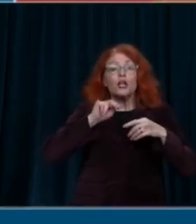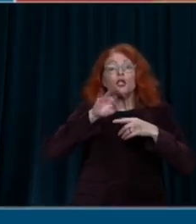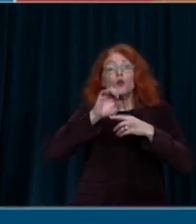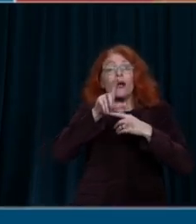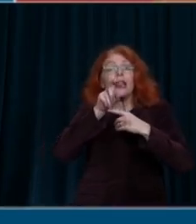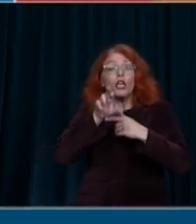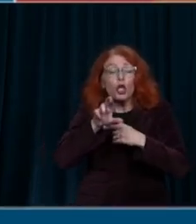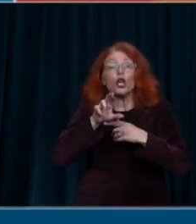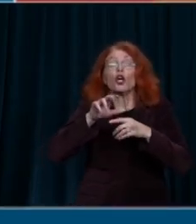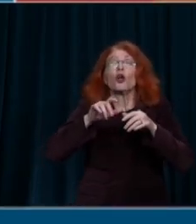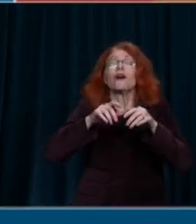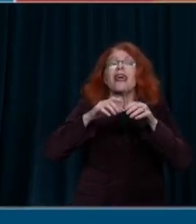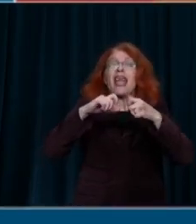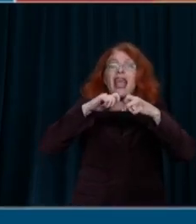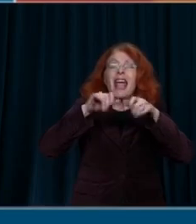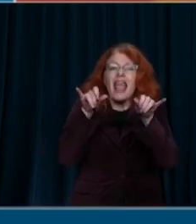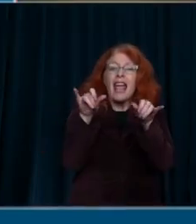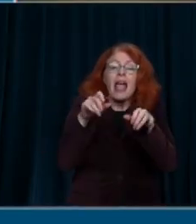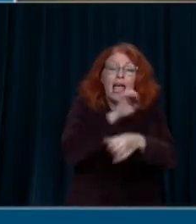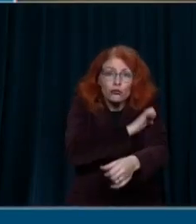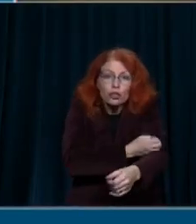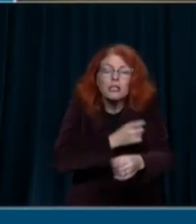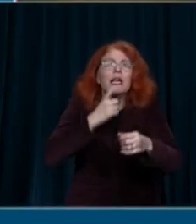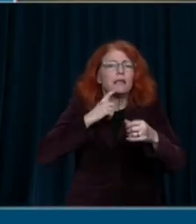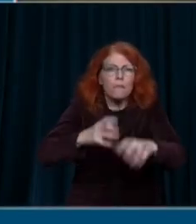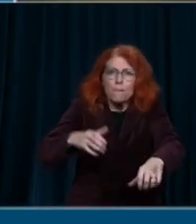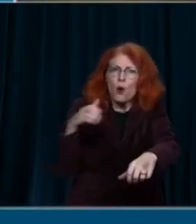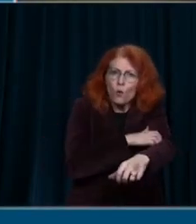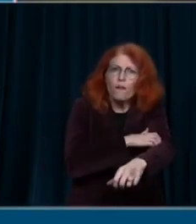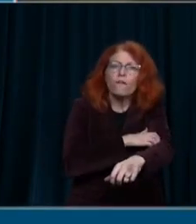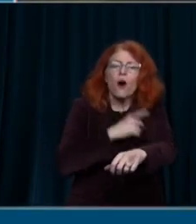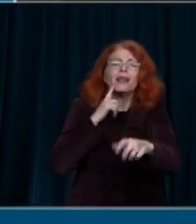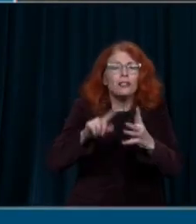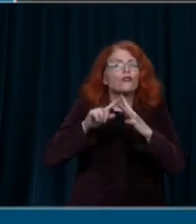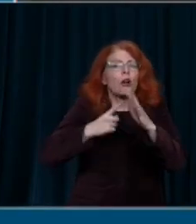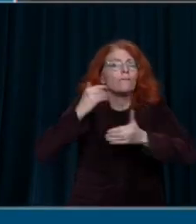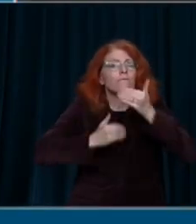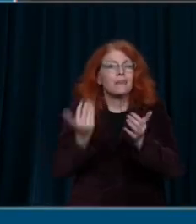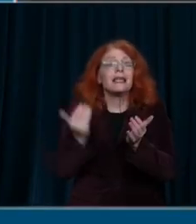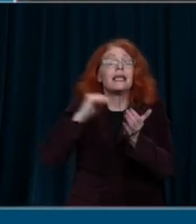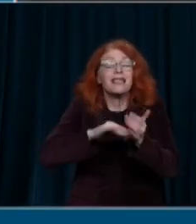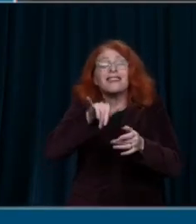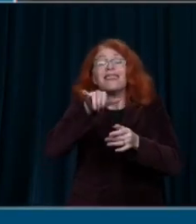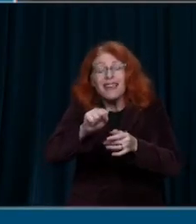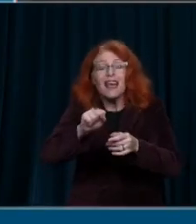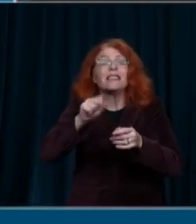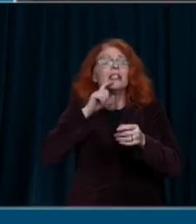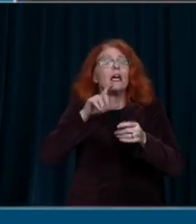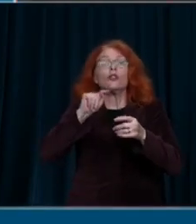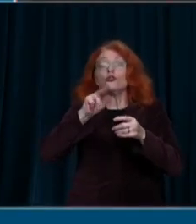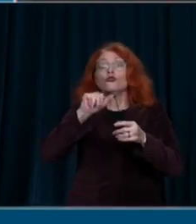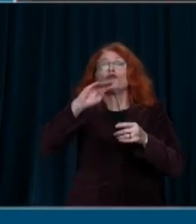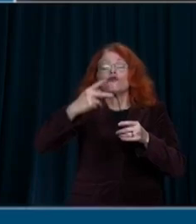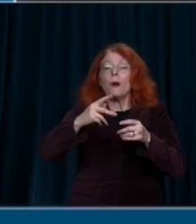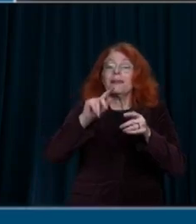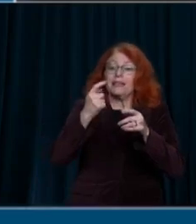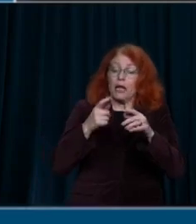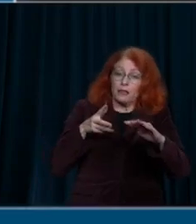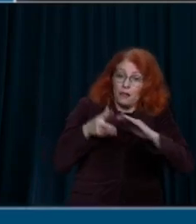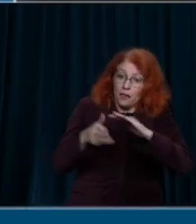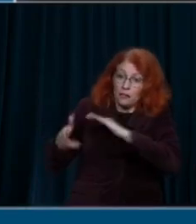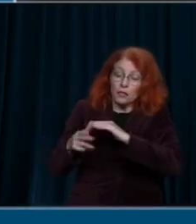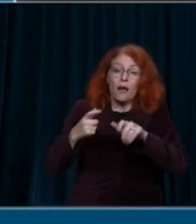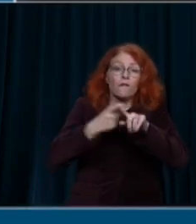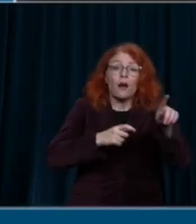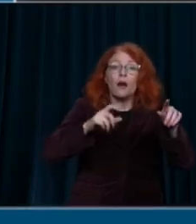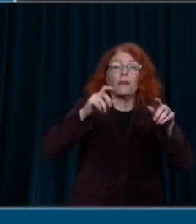very effective, it's very powerful, it's going to get the economy going again. Yes, I do believe that we need to extend the Trump tax cuts from the